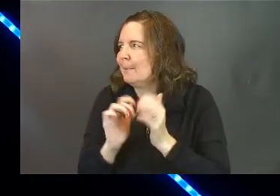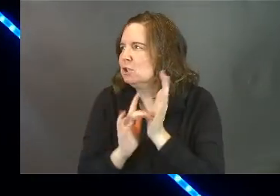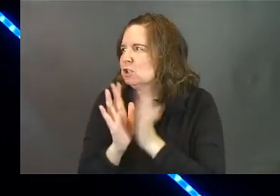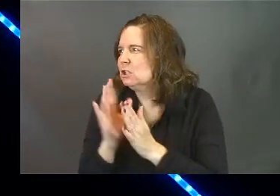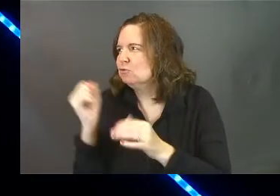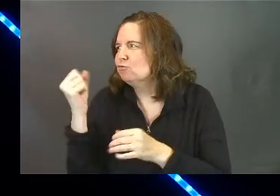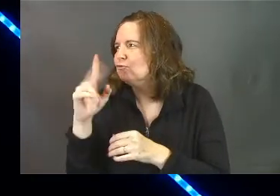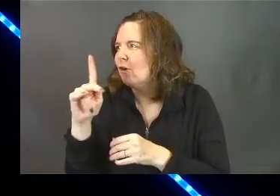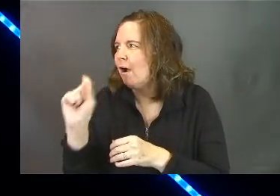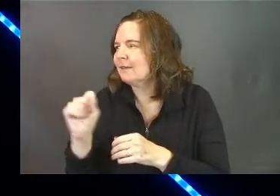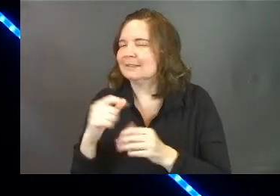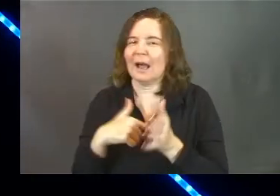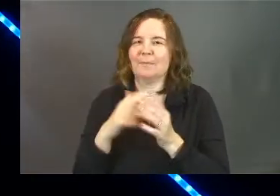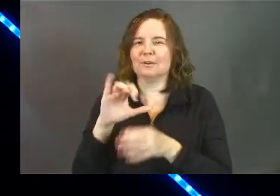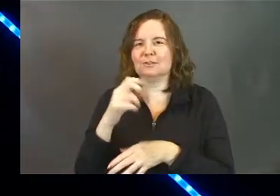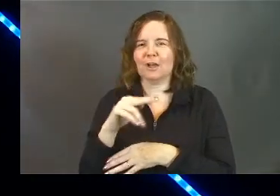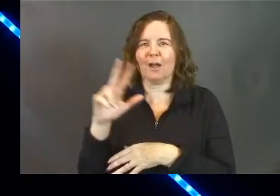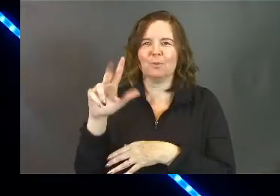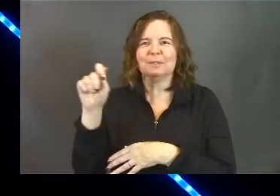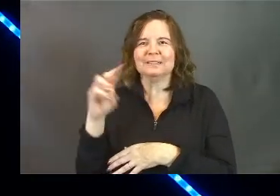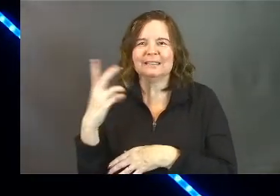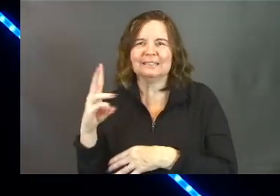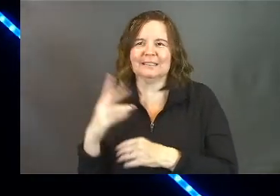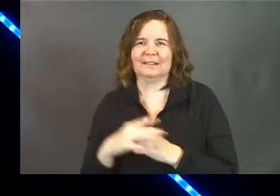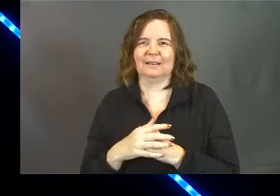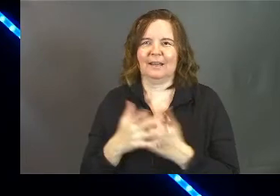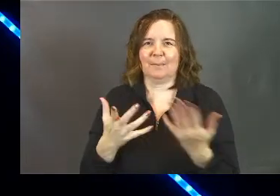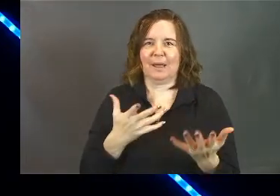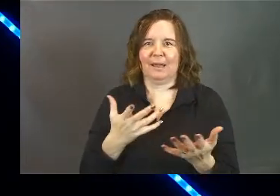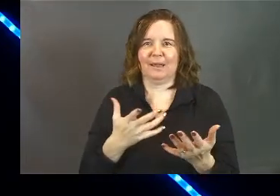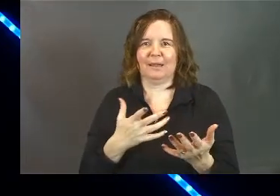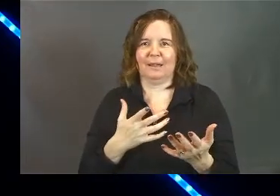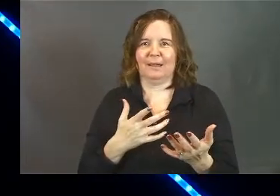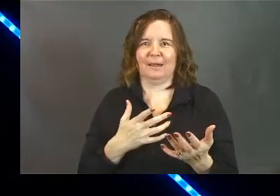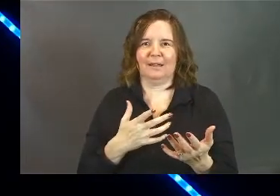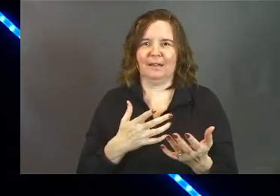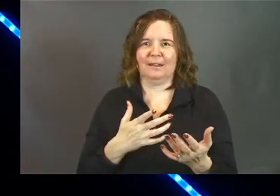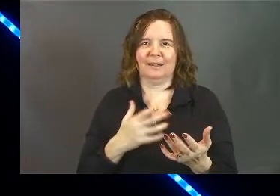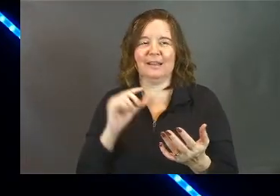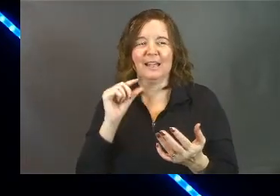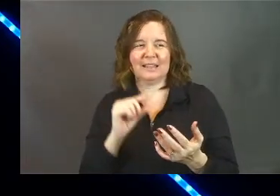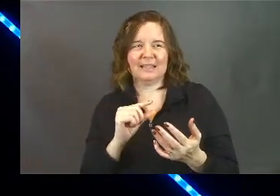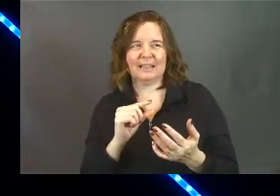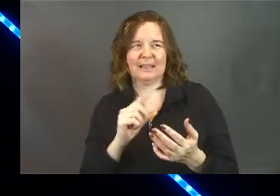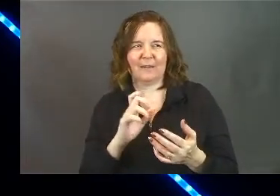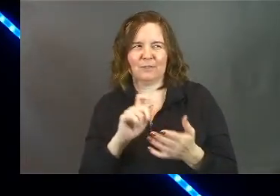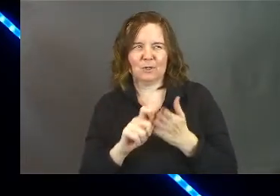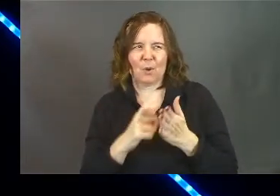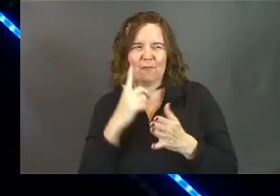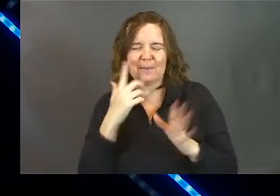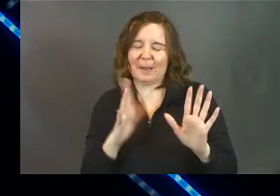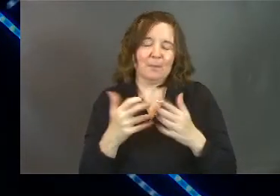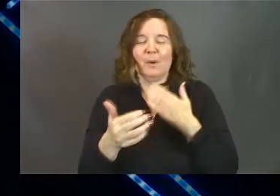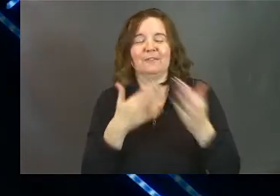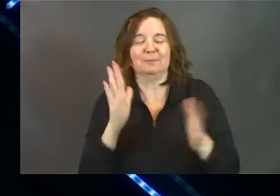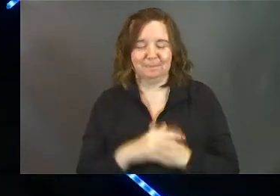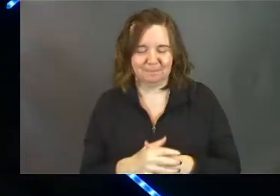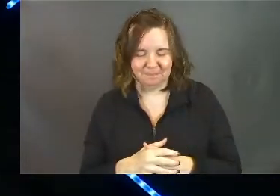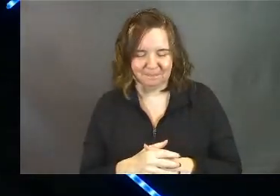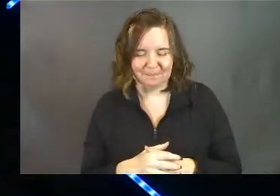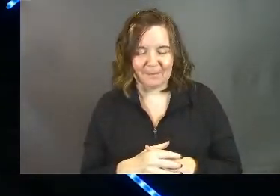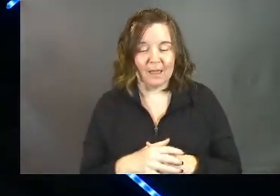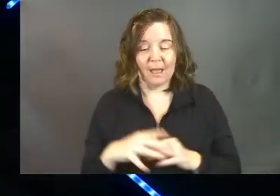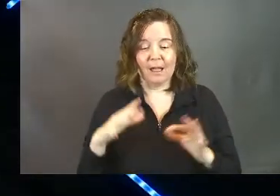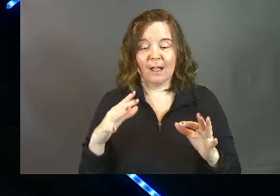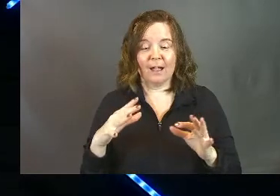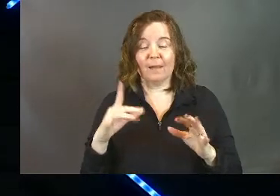Jesus Rocks, you know? How about John 3:16? And I was like, it's a little on the nose for me. I don't know, like, you know, but whatever.